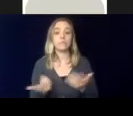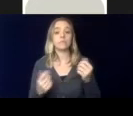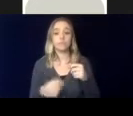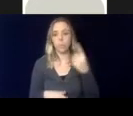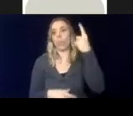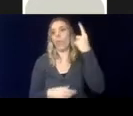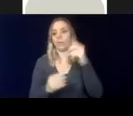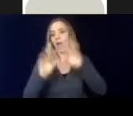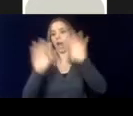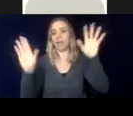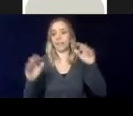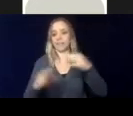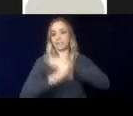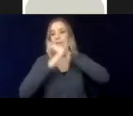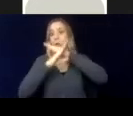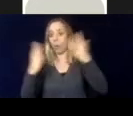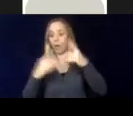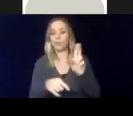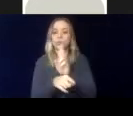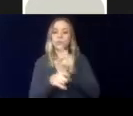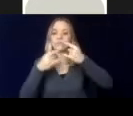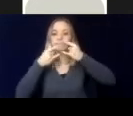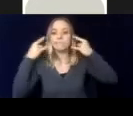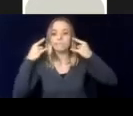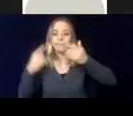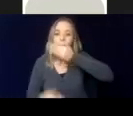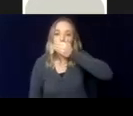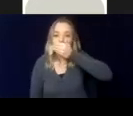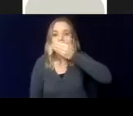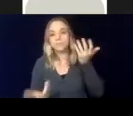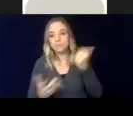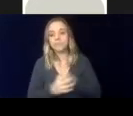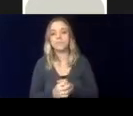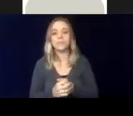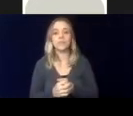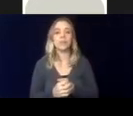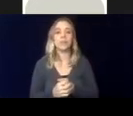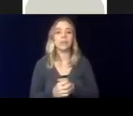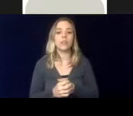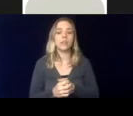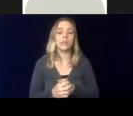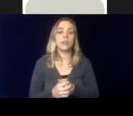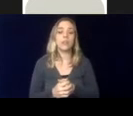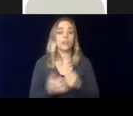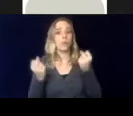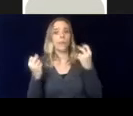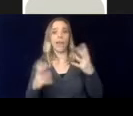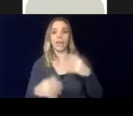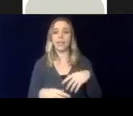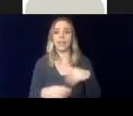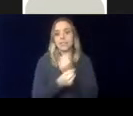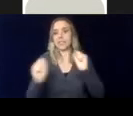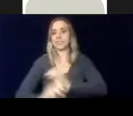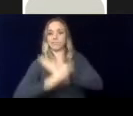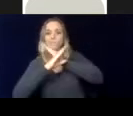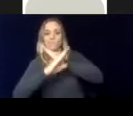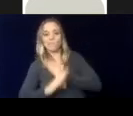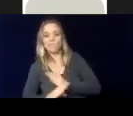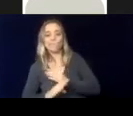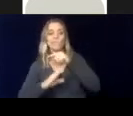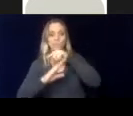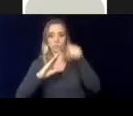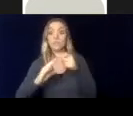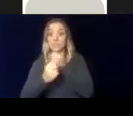the use of a face mask. And so many of these restrictions, unfortunately, not a lot of thought was